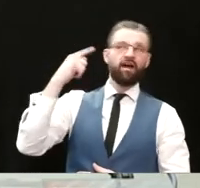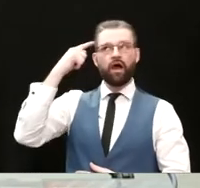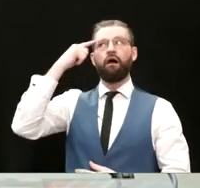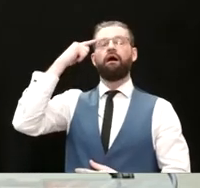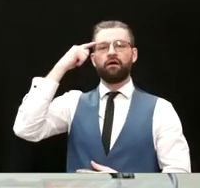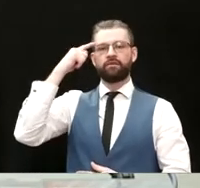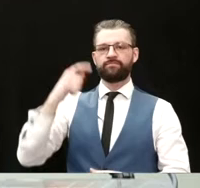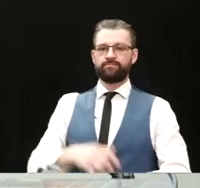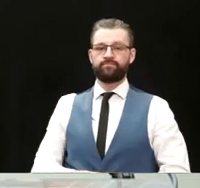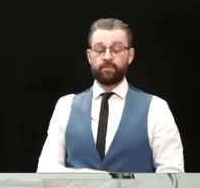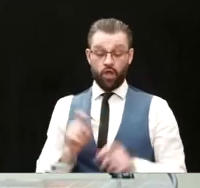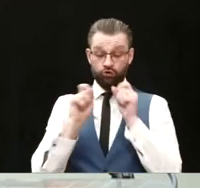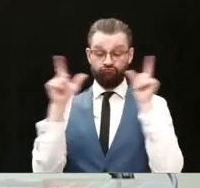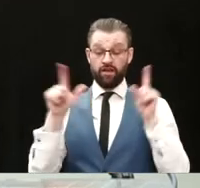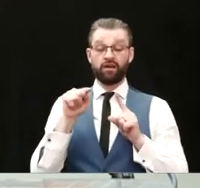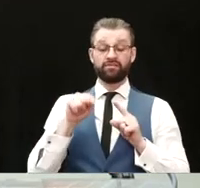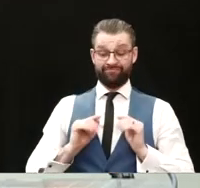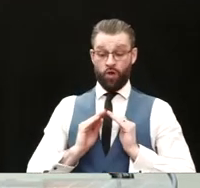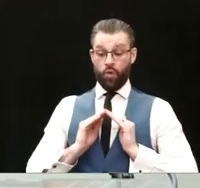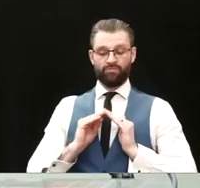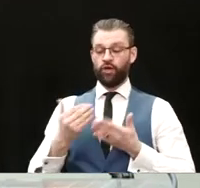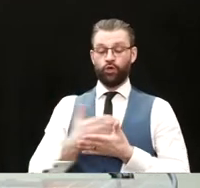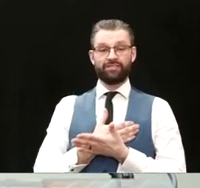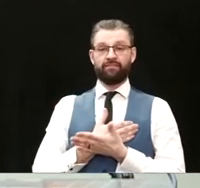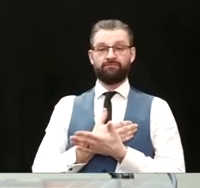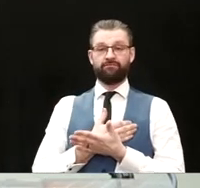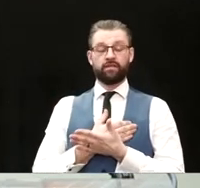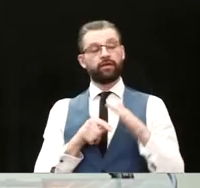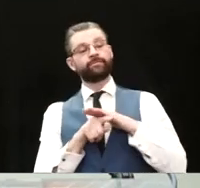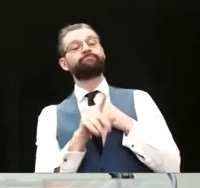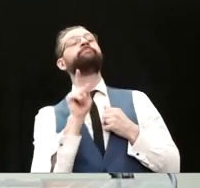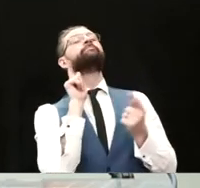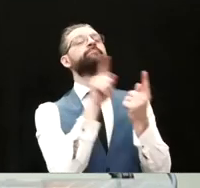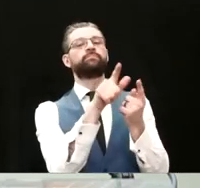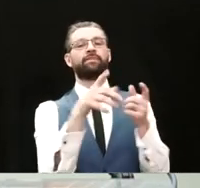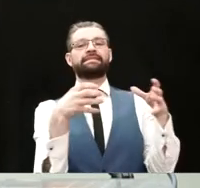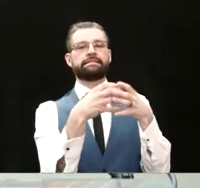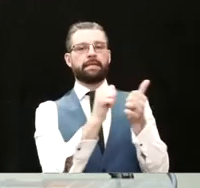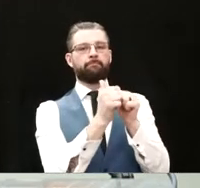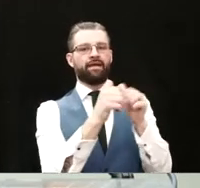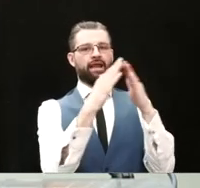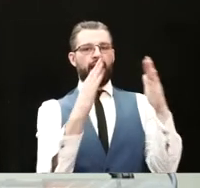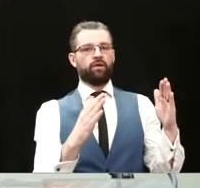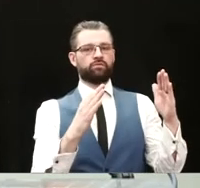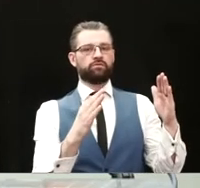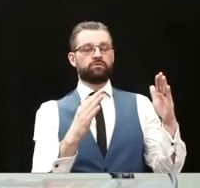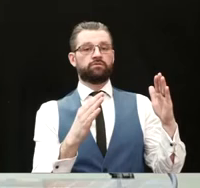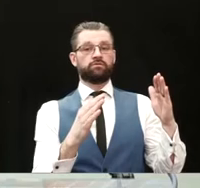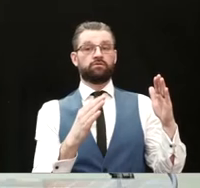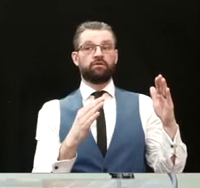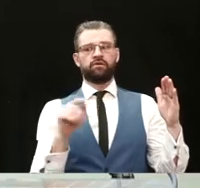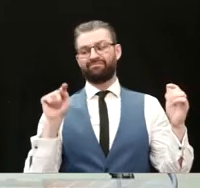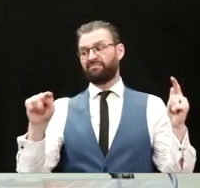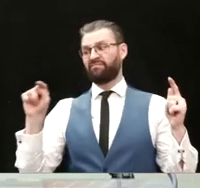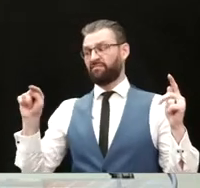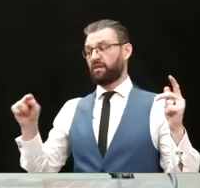Deciding I was no longer safe at home, I fled to my Hutu teammate's house. While many people throughout Rwanda were being